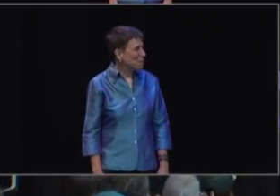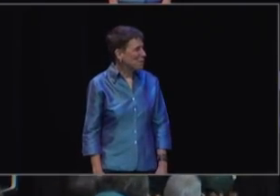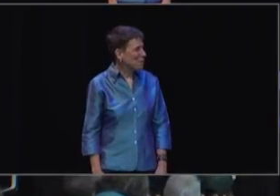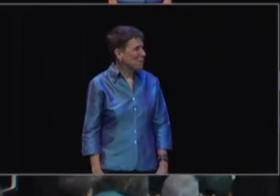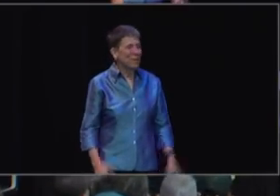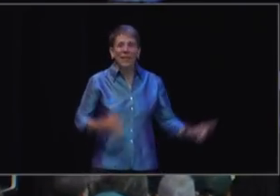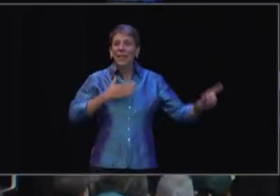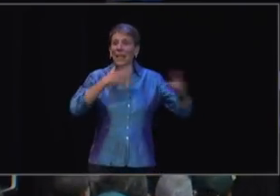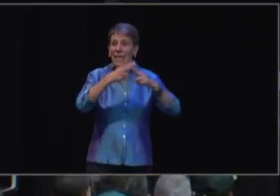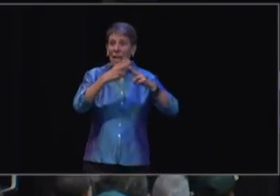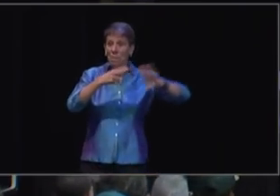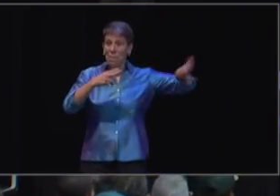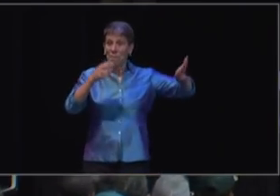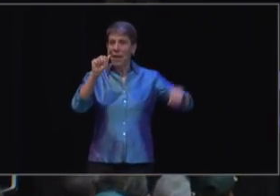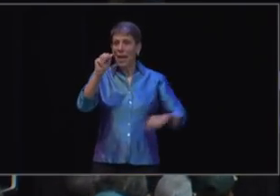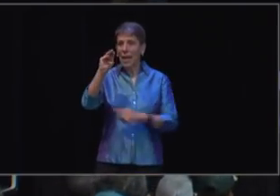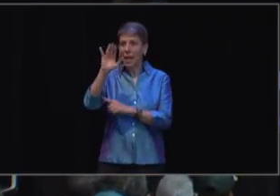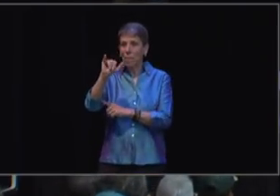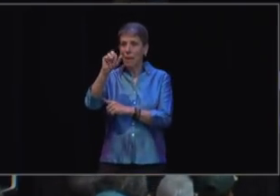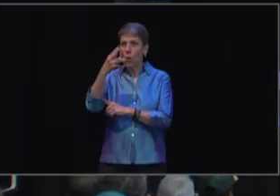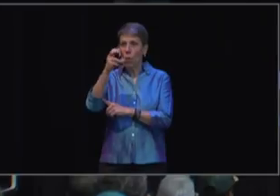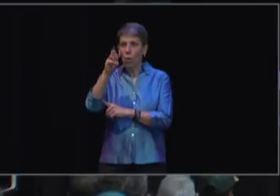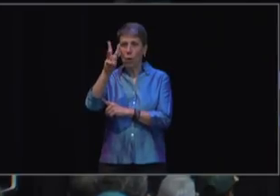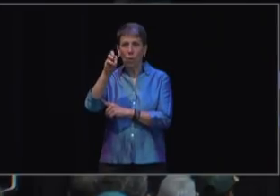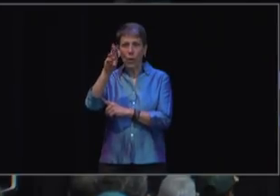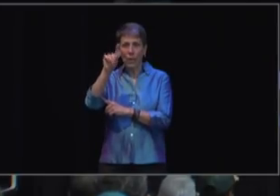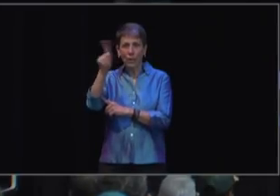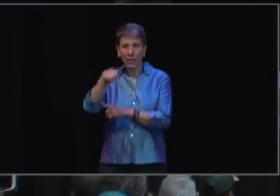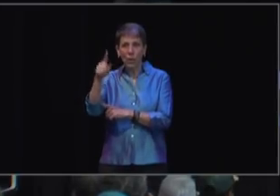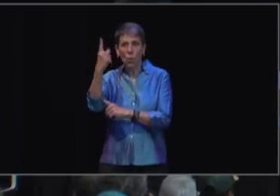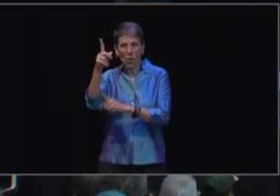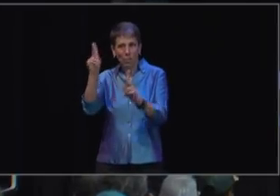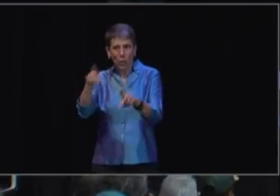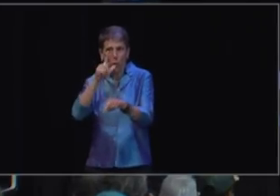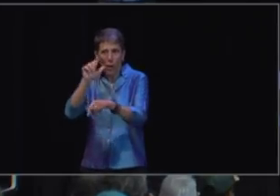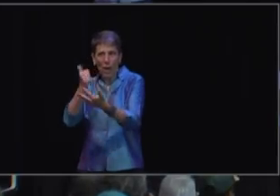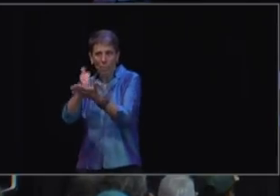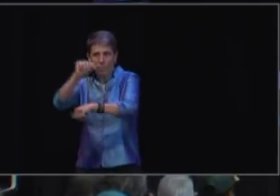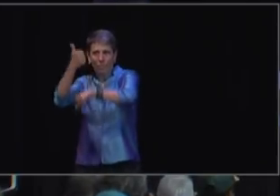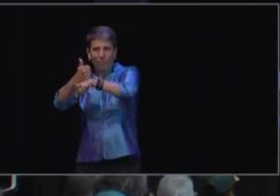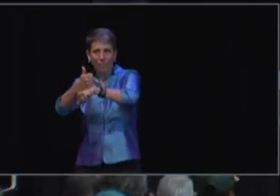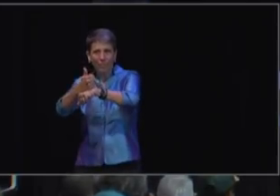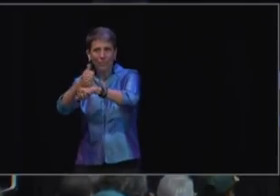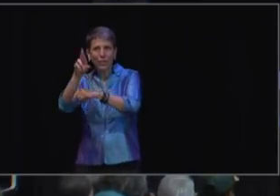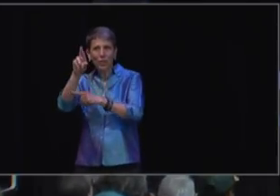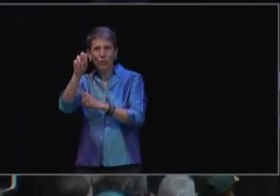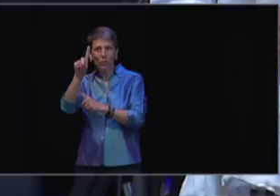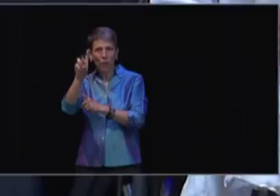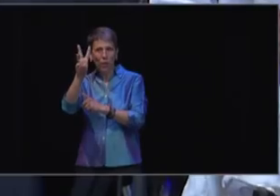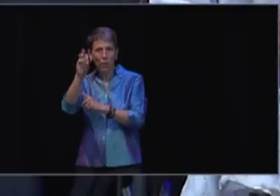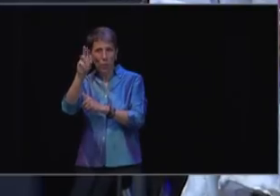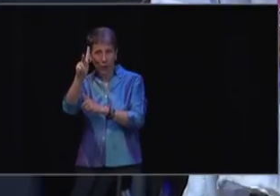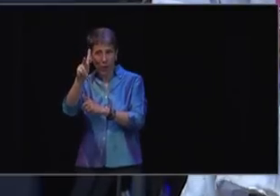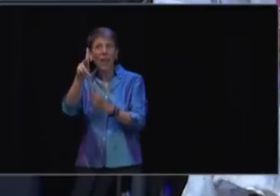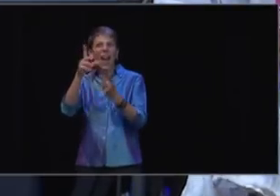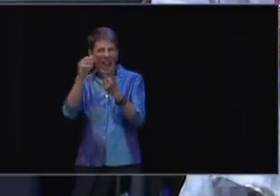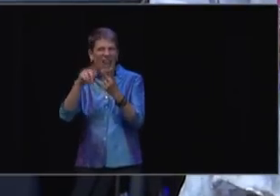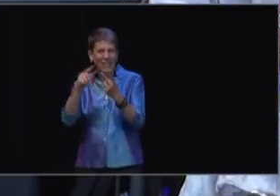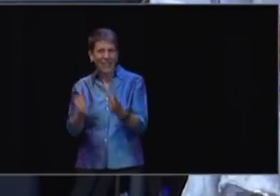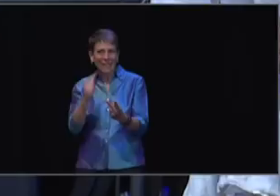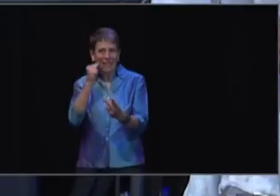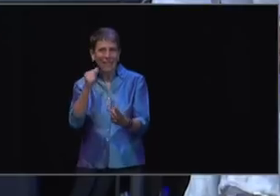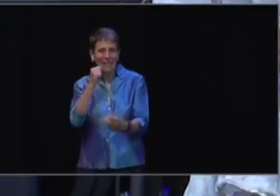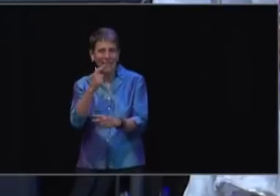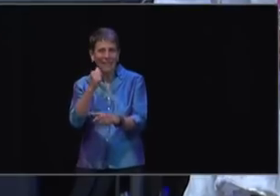My name is Amy Horowitz. I'm one of the founders of Roadwork and Sister Fire. And I am